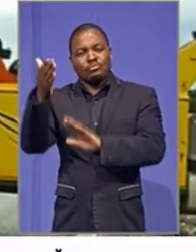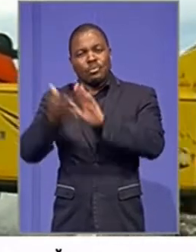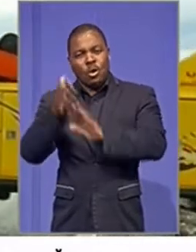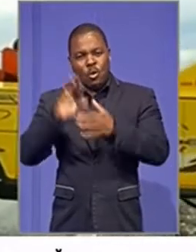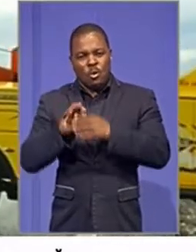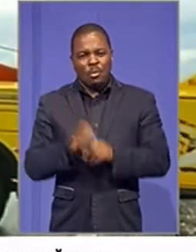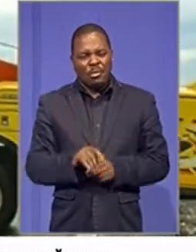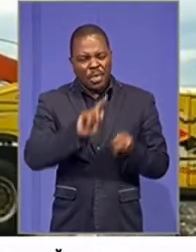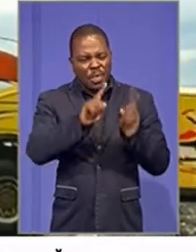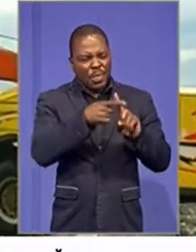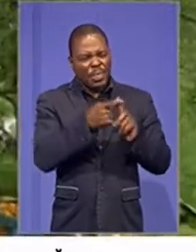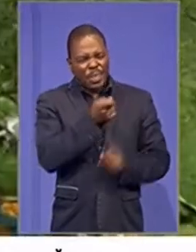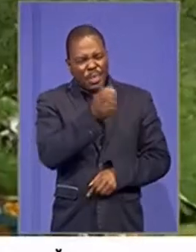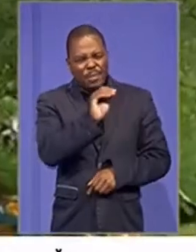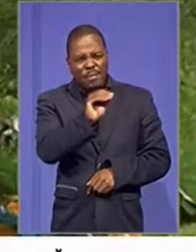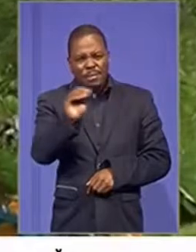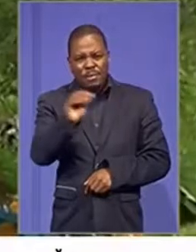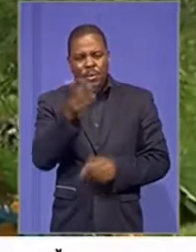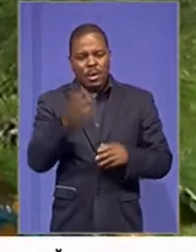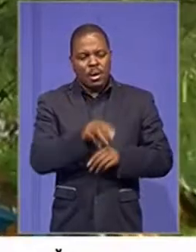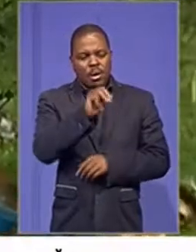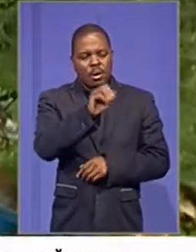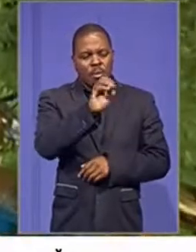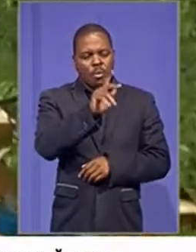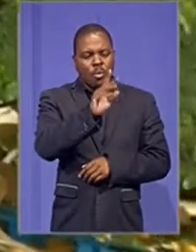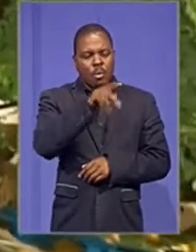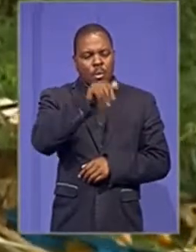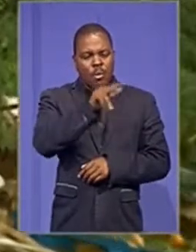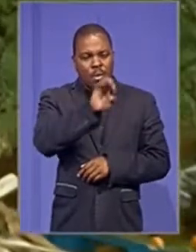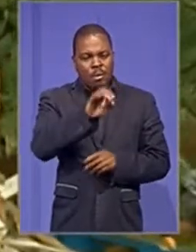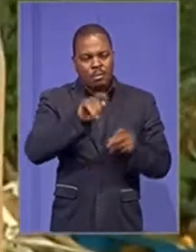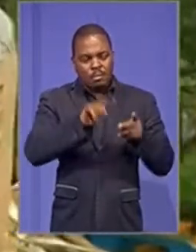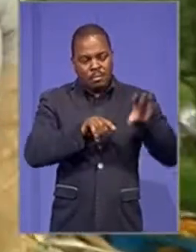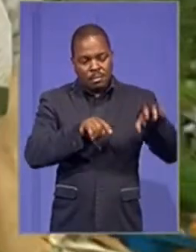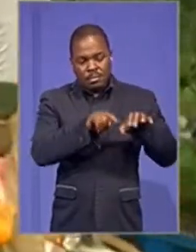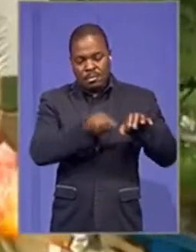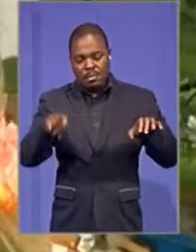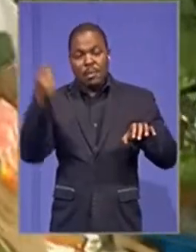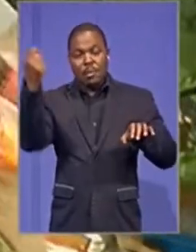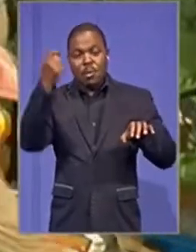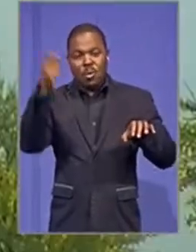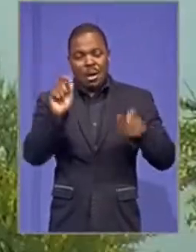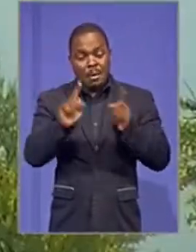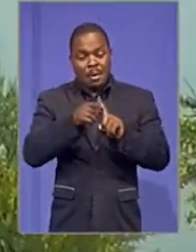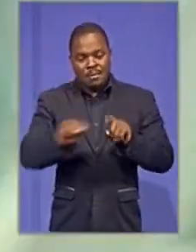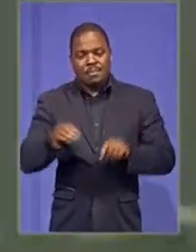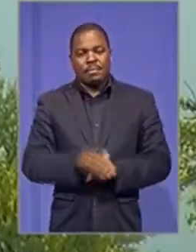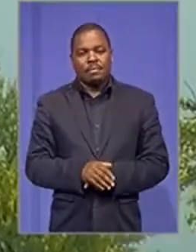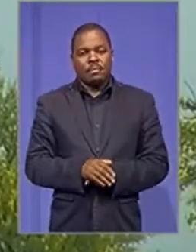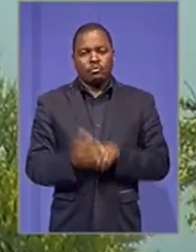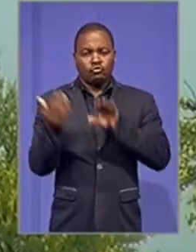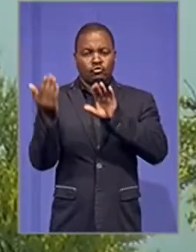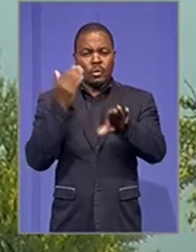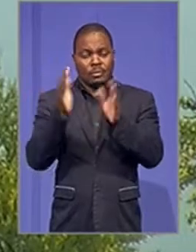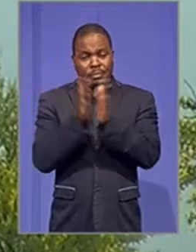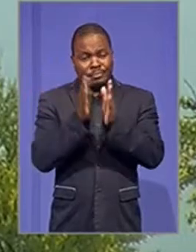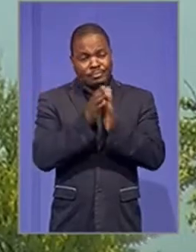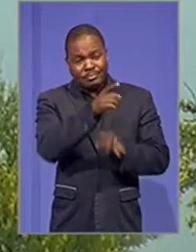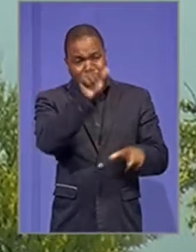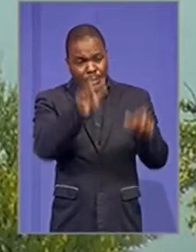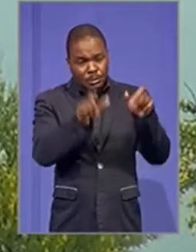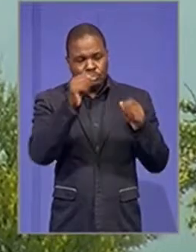reng selo fela tše di begilego gareng ka Mokopane le Polokwane ba taolo ya sephethephethe ba lemoša baotledi gore ba dule ba ntšhitše mahlo